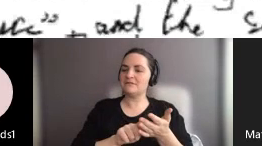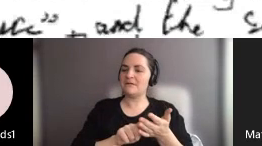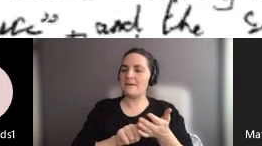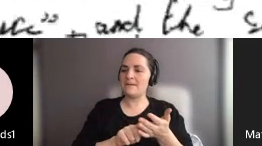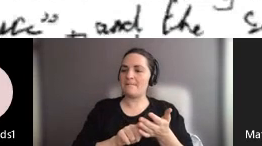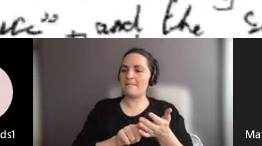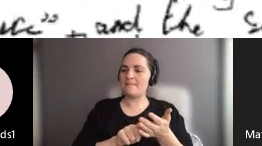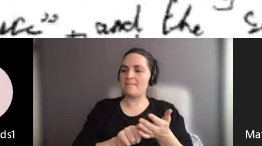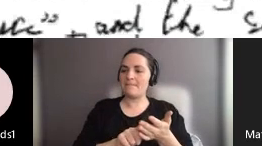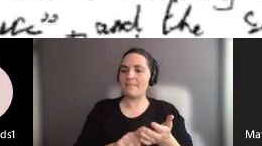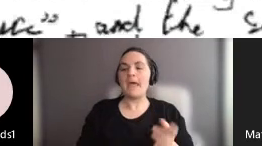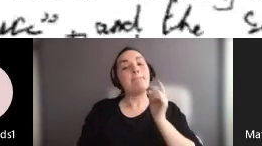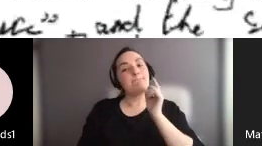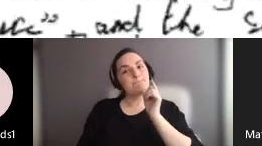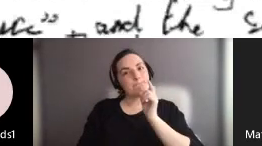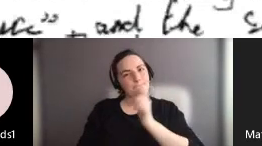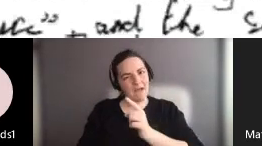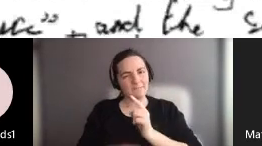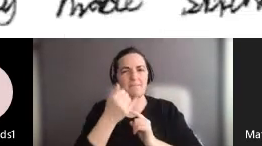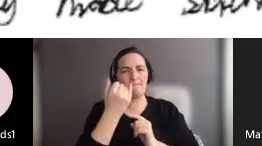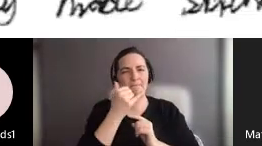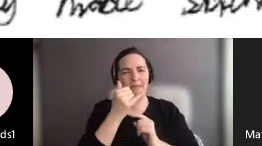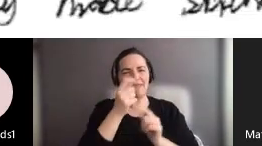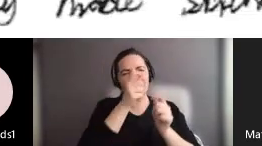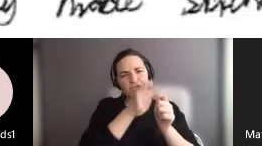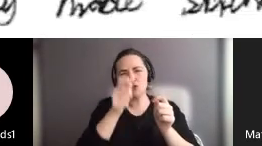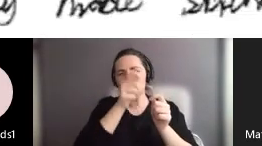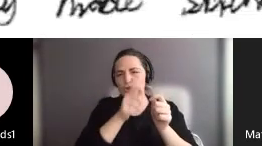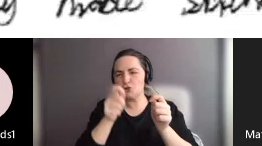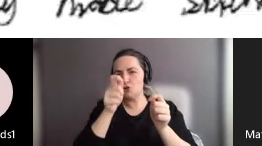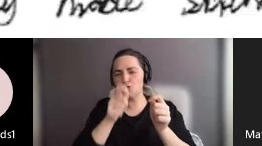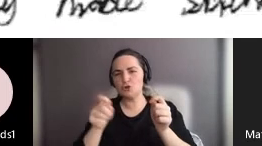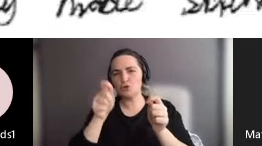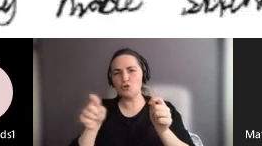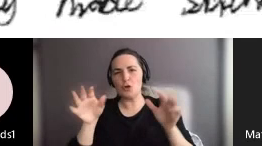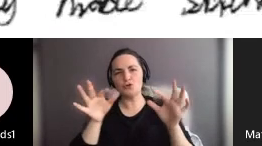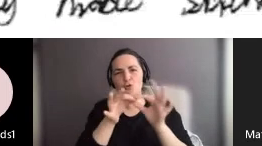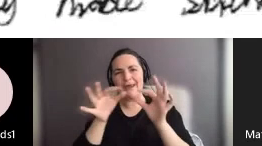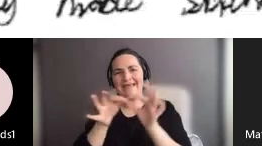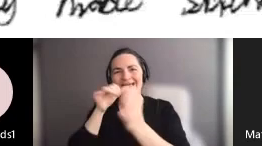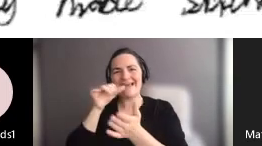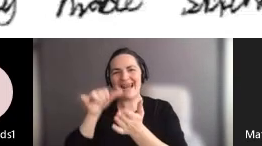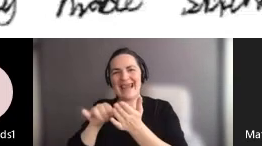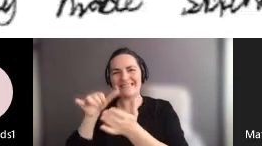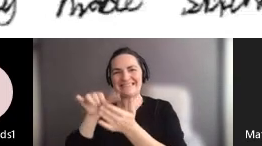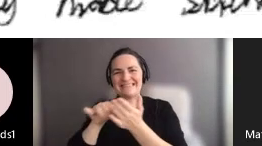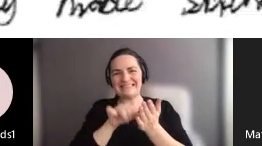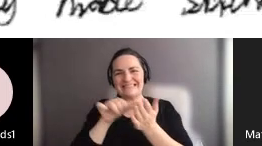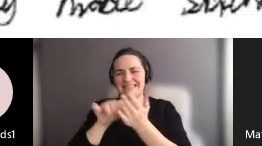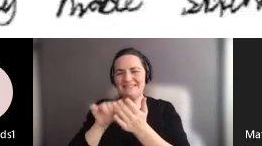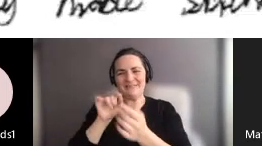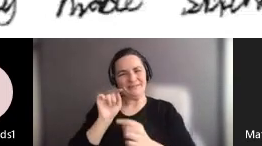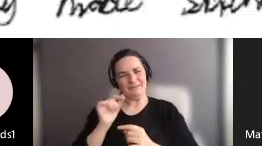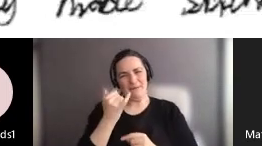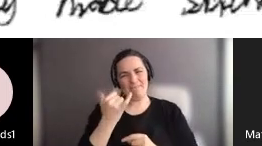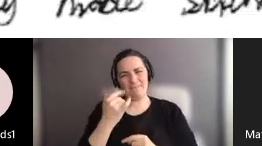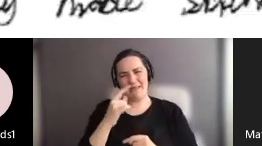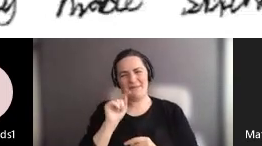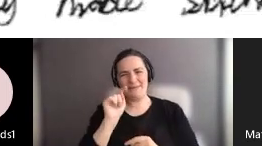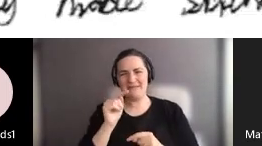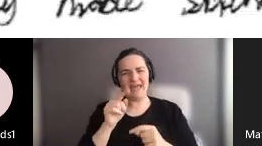that this pupil has been introduced to joined up writing a little bit too early, and they are struggling with joined up writing because